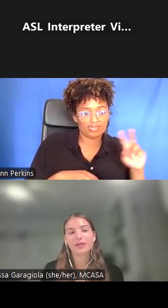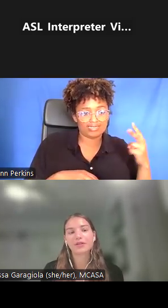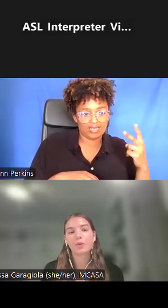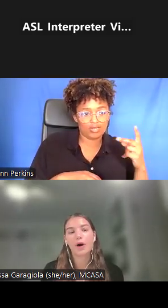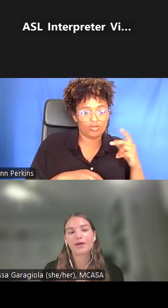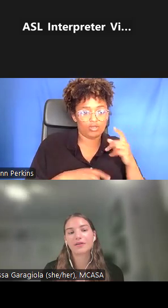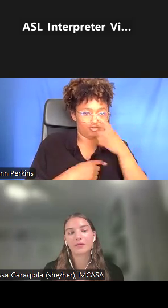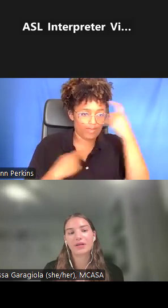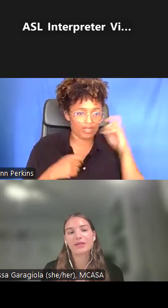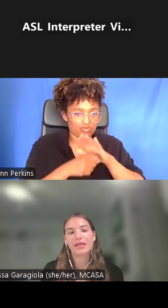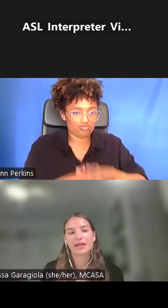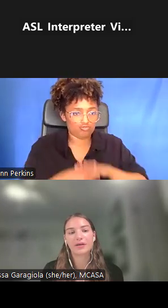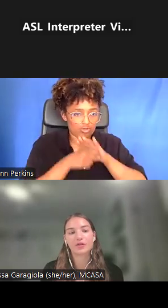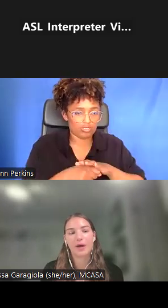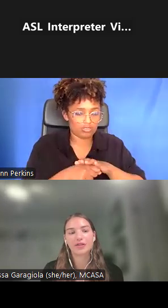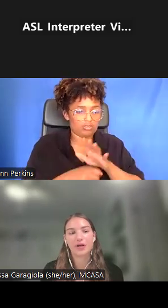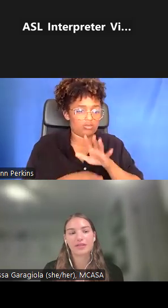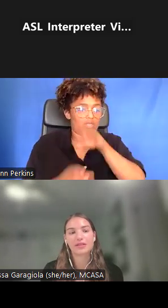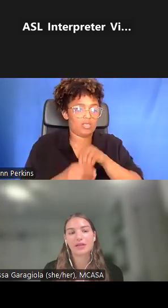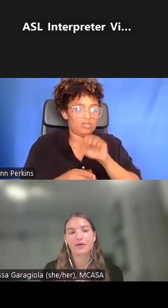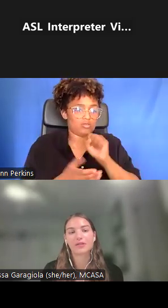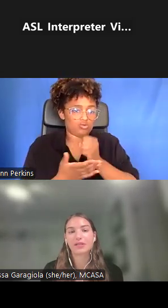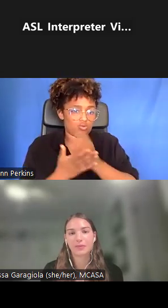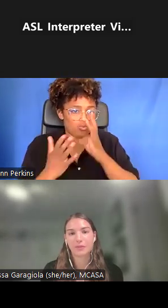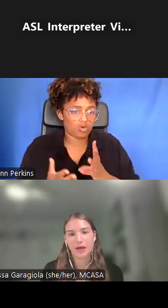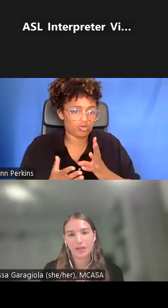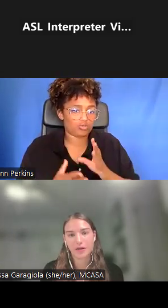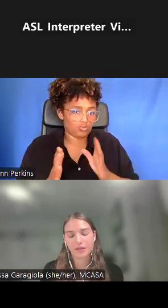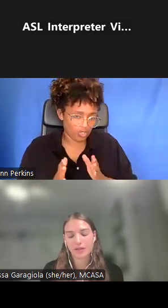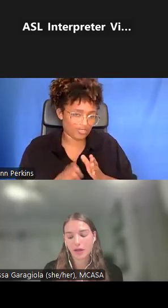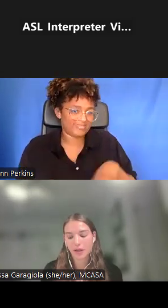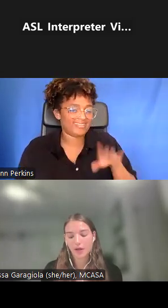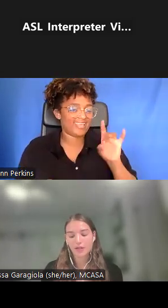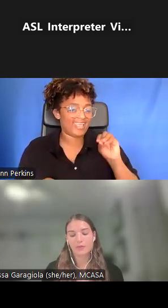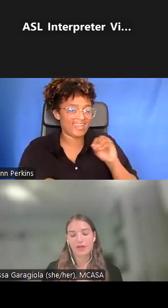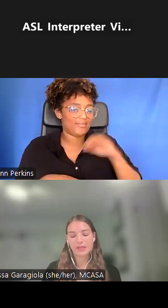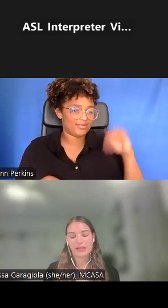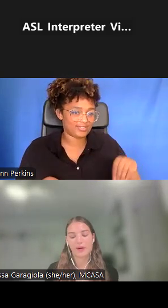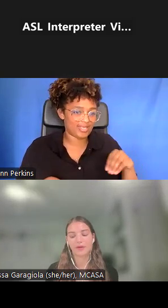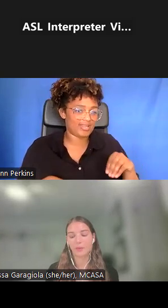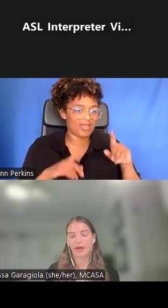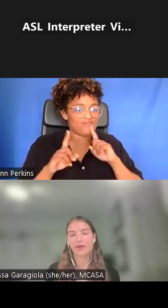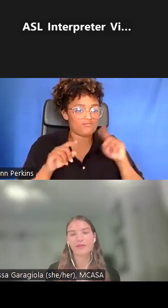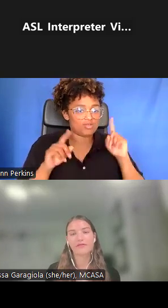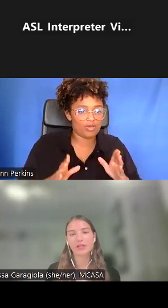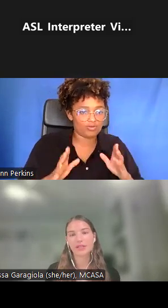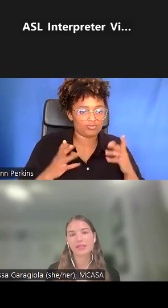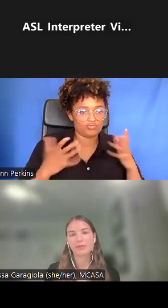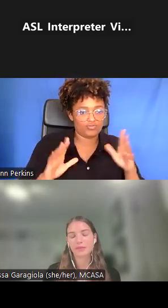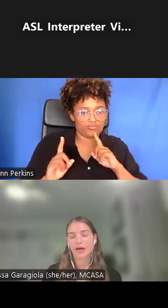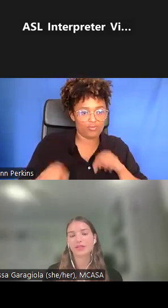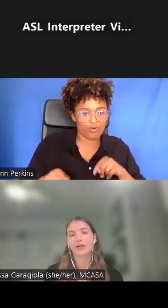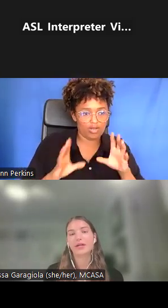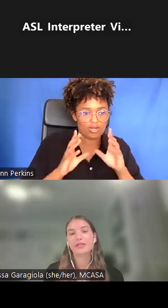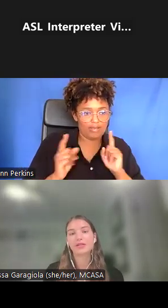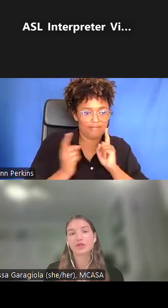criteria for at least one of the three secondary traumatic stress scales symptom clusters. So to break this down a little bit, the first